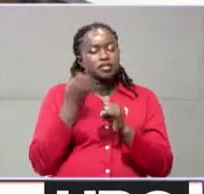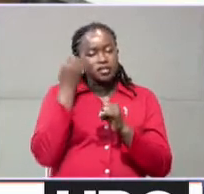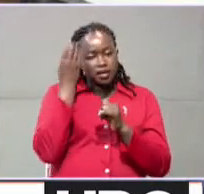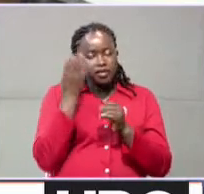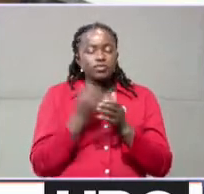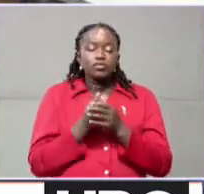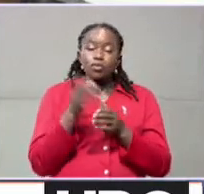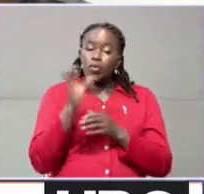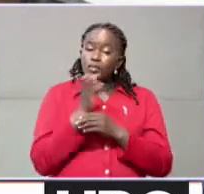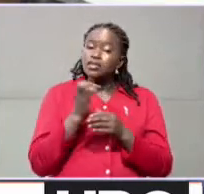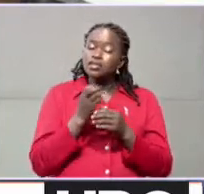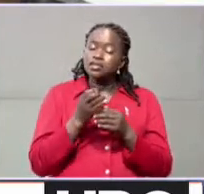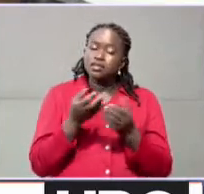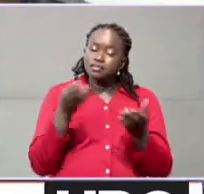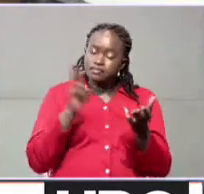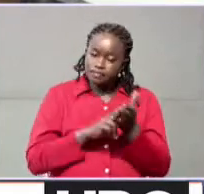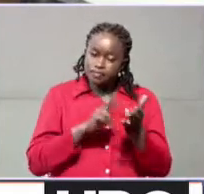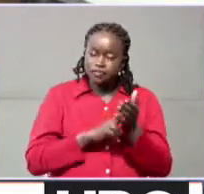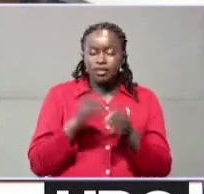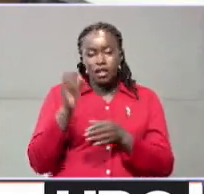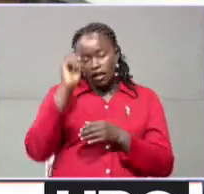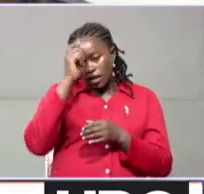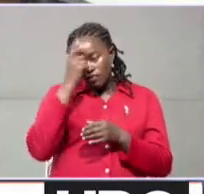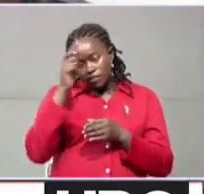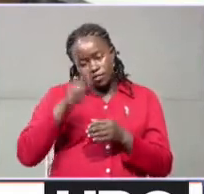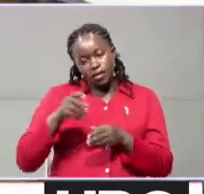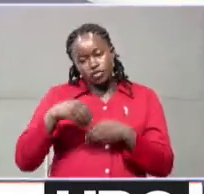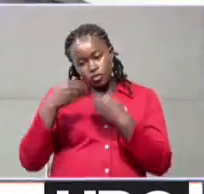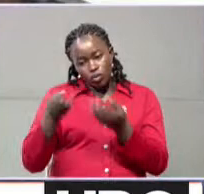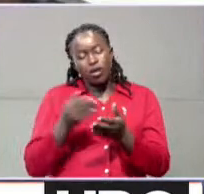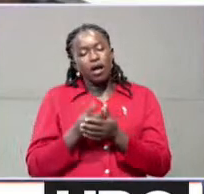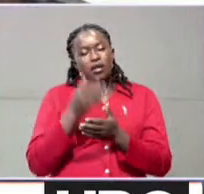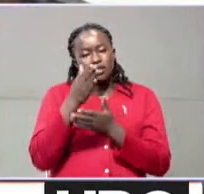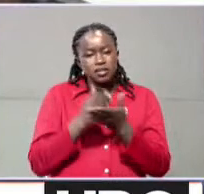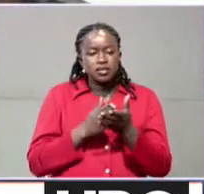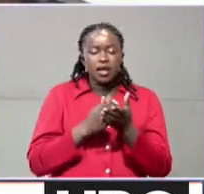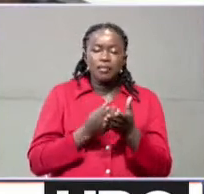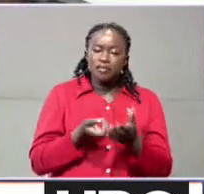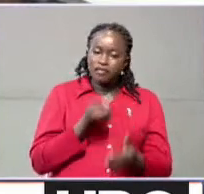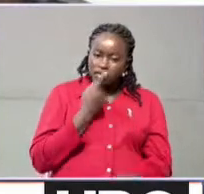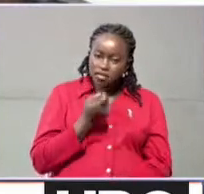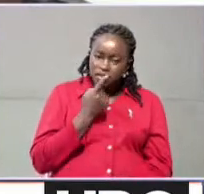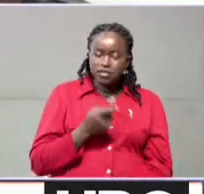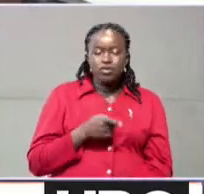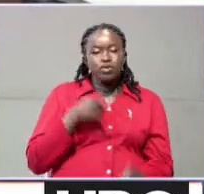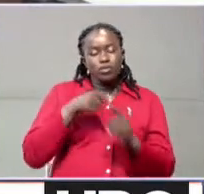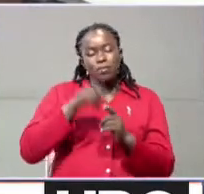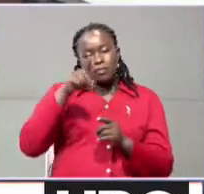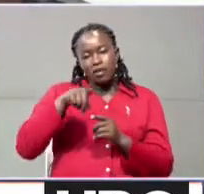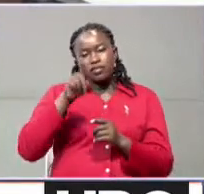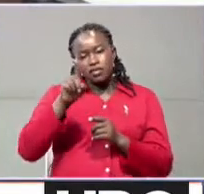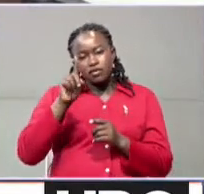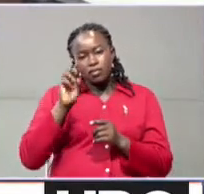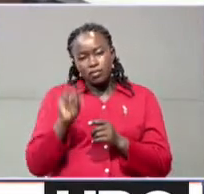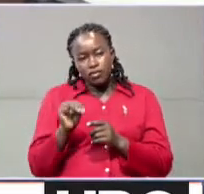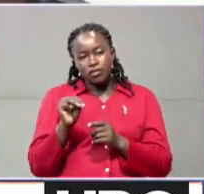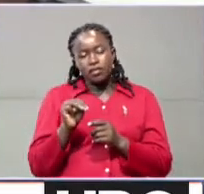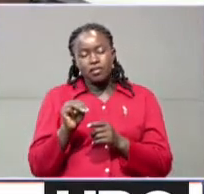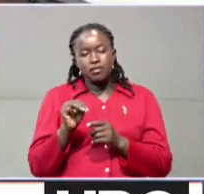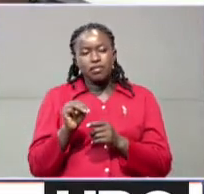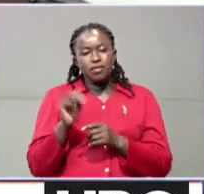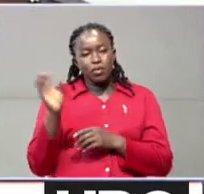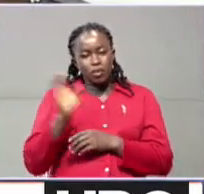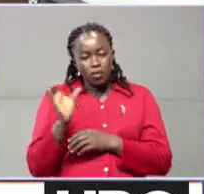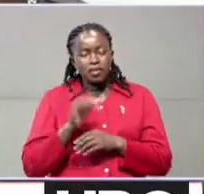accommodation governments will consider providing some minimal facilitation to the paris development committee members to